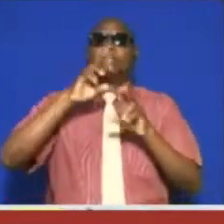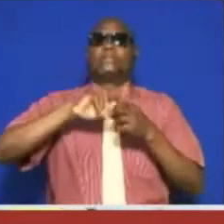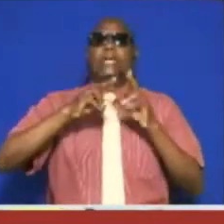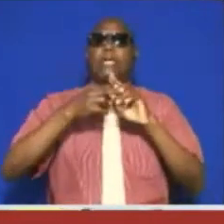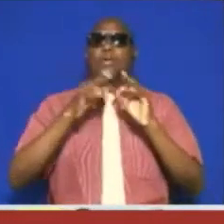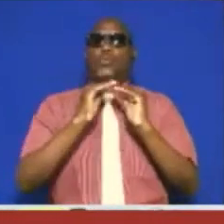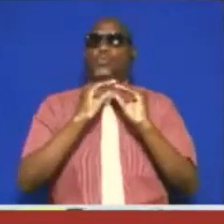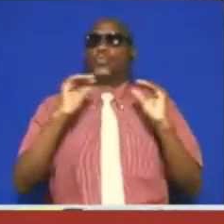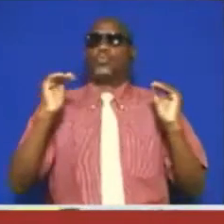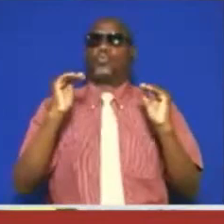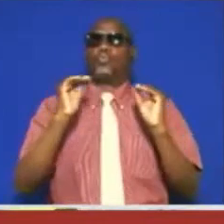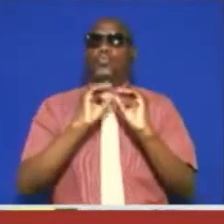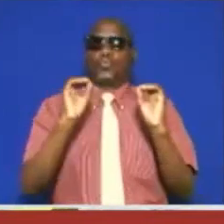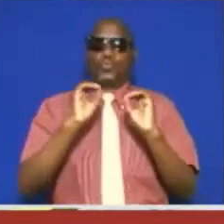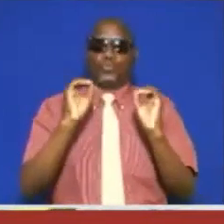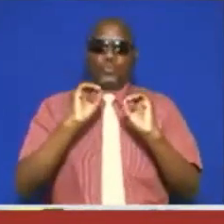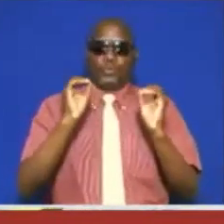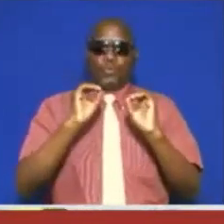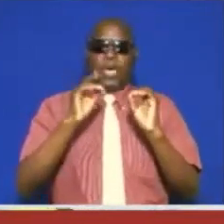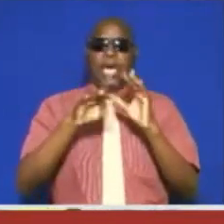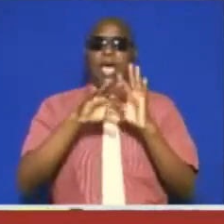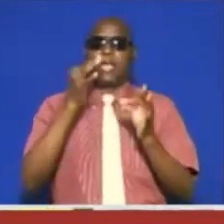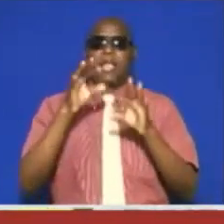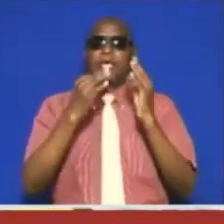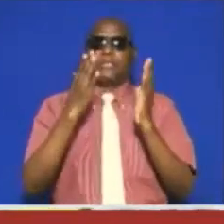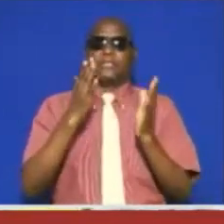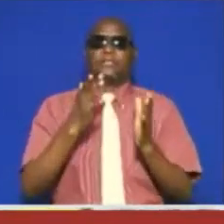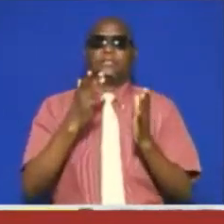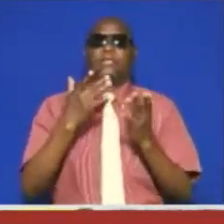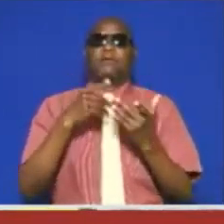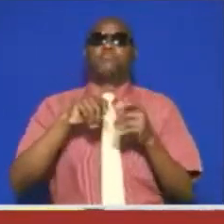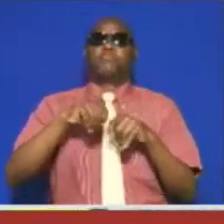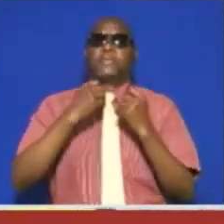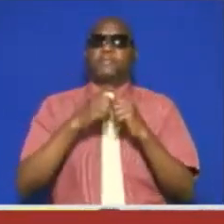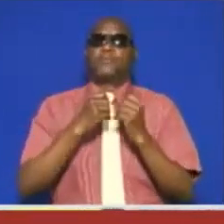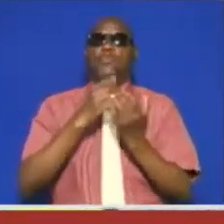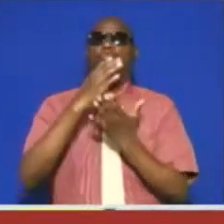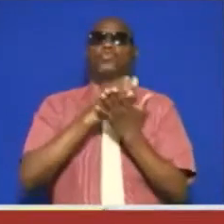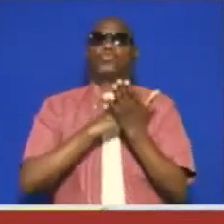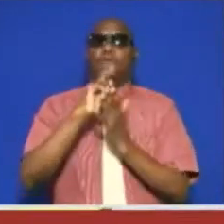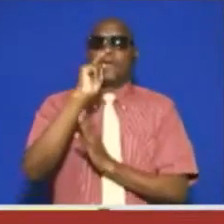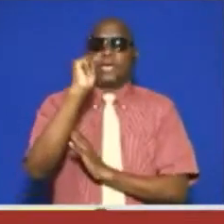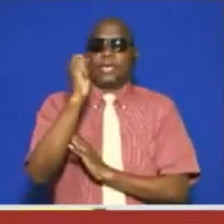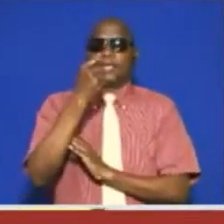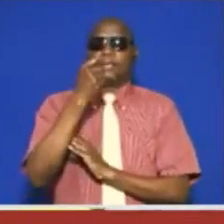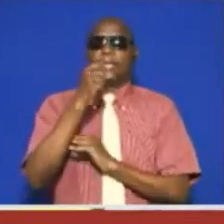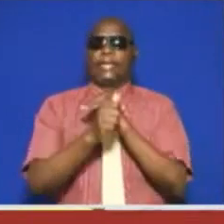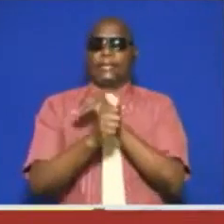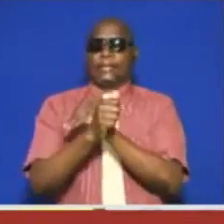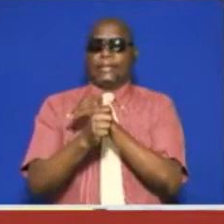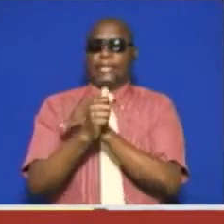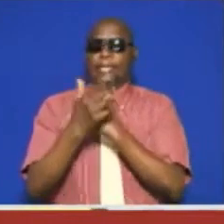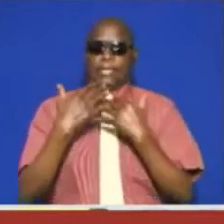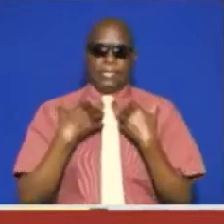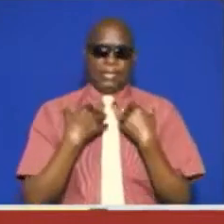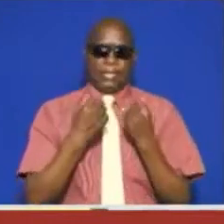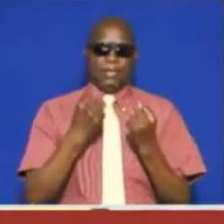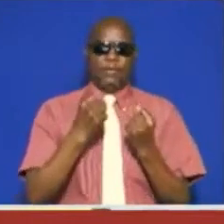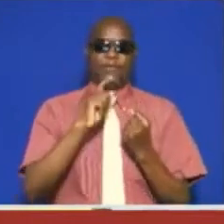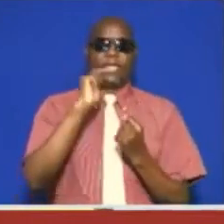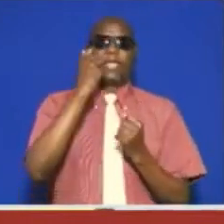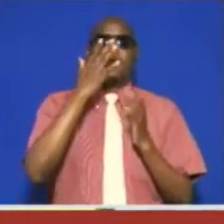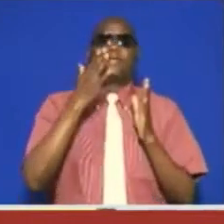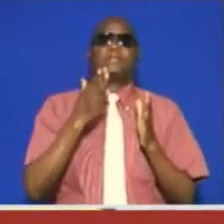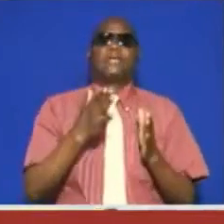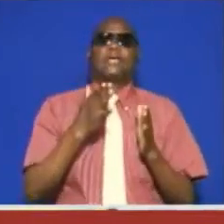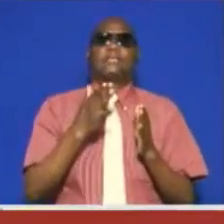laboratory investigations and analysis, thereby contravening the constitution of Kenya and endangering the health of the Kenyan citizens and the